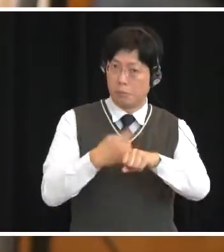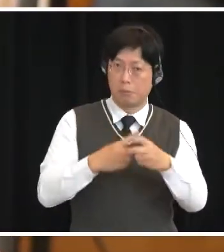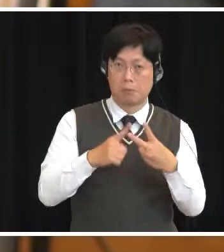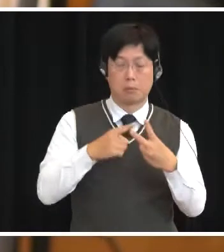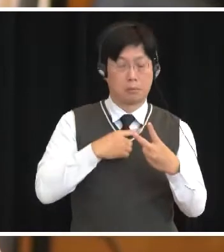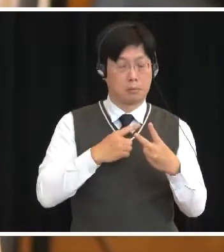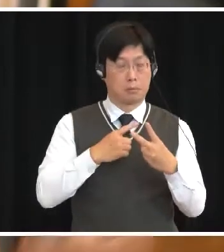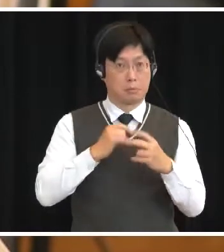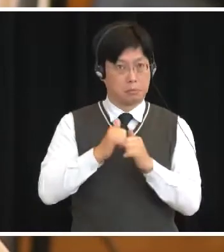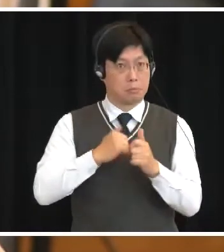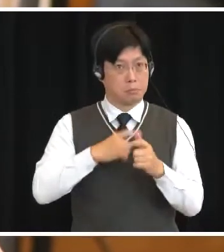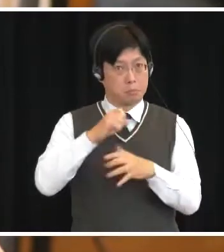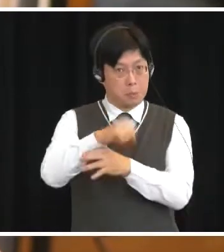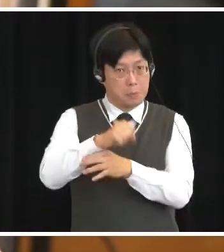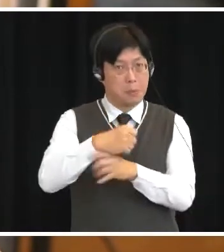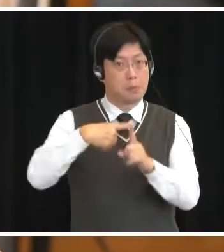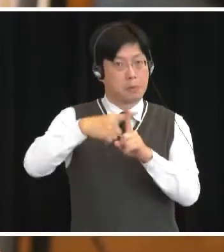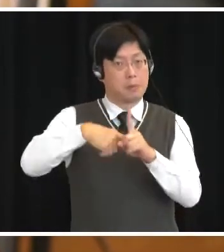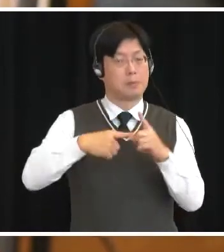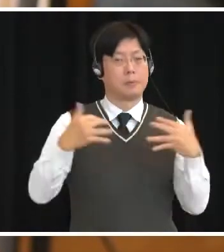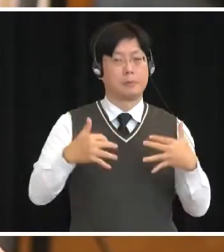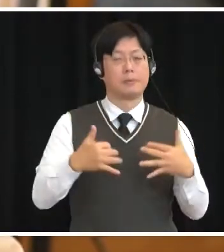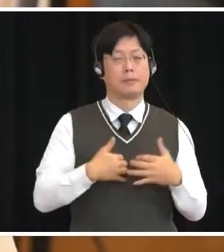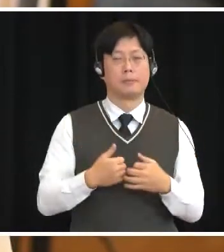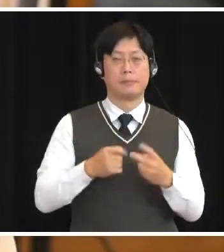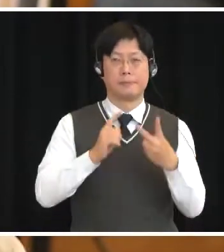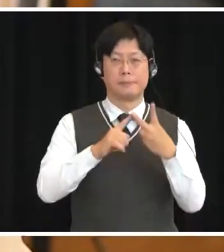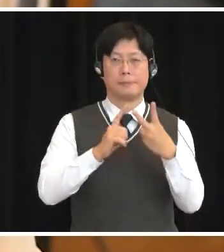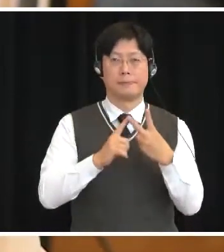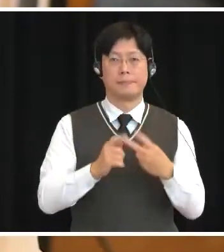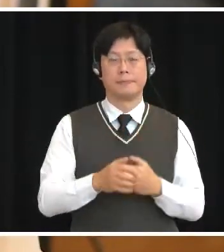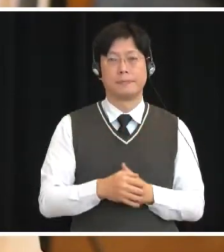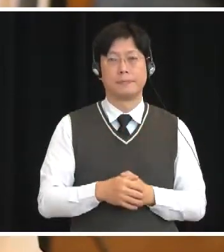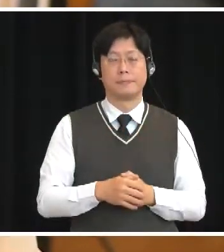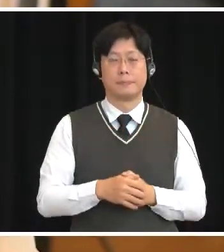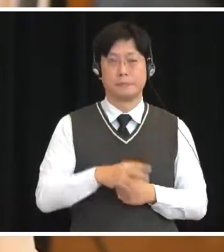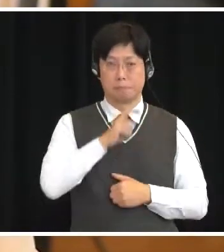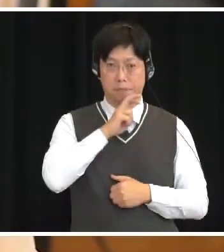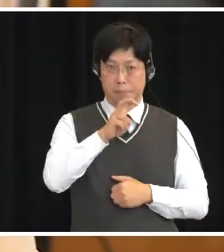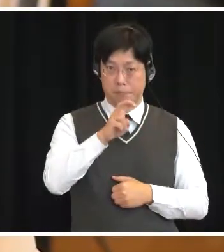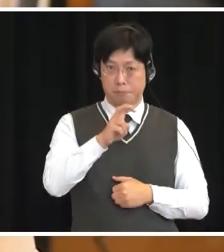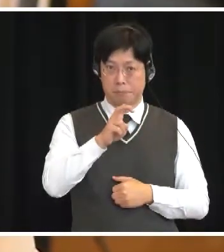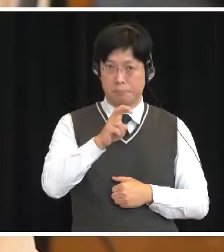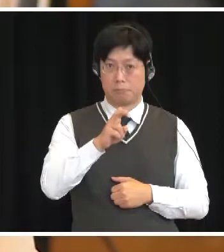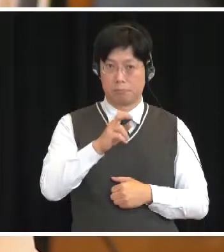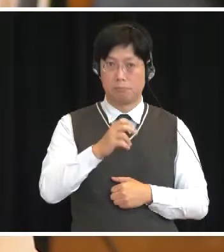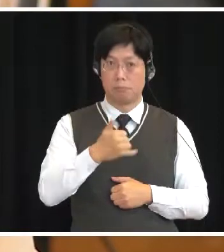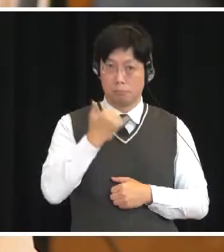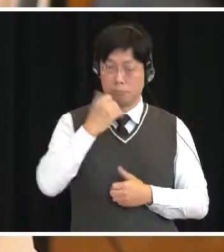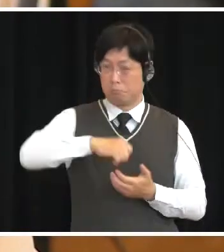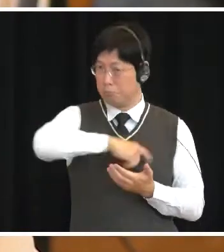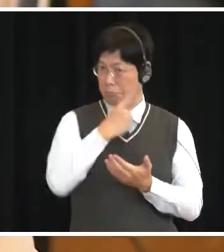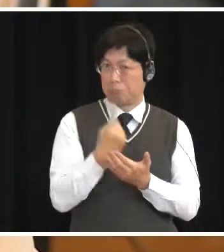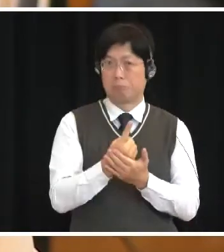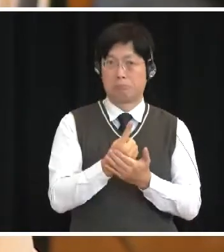power. Again, local conditions must be taken into account.